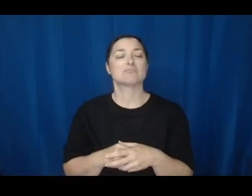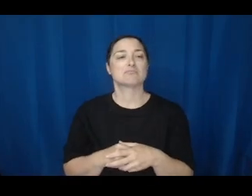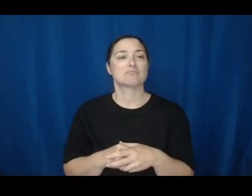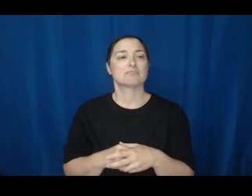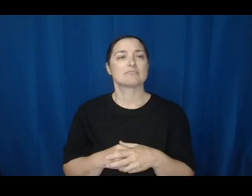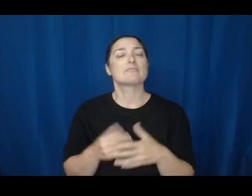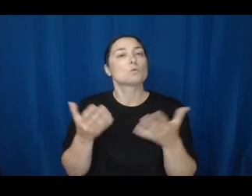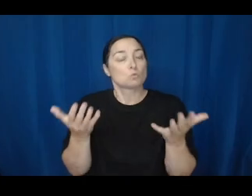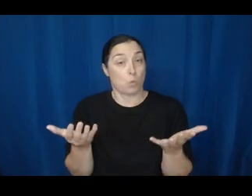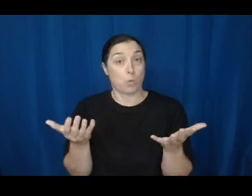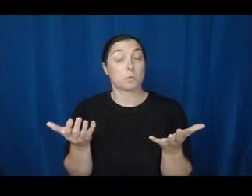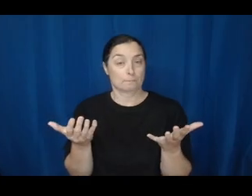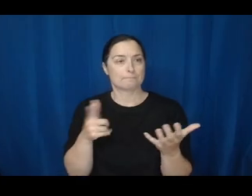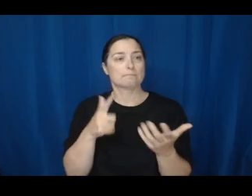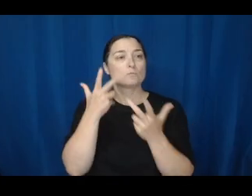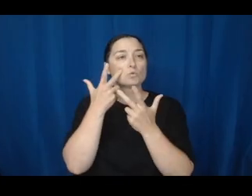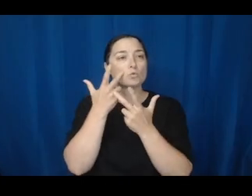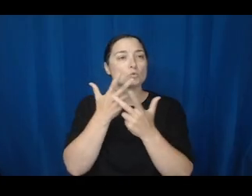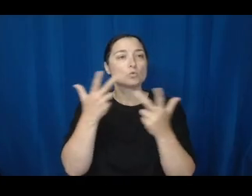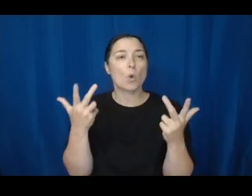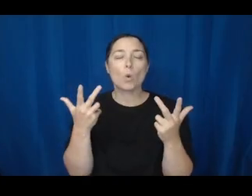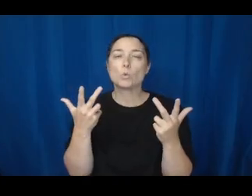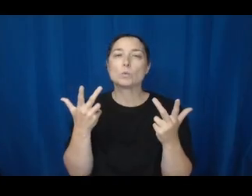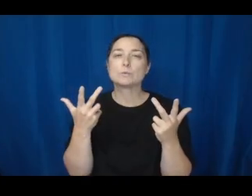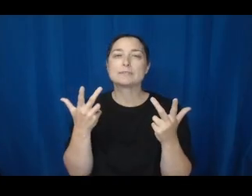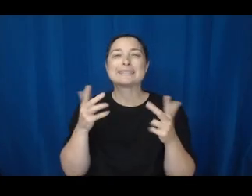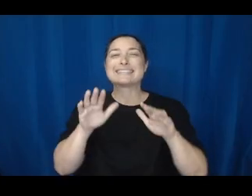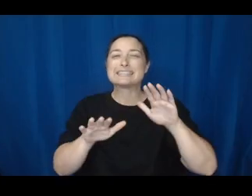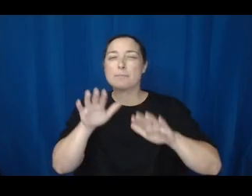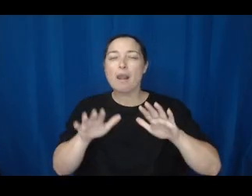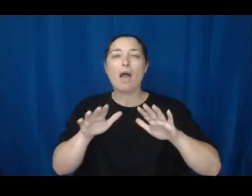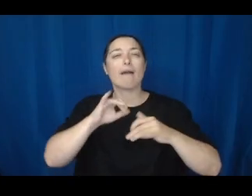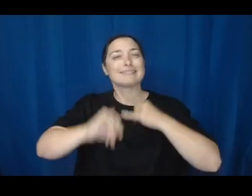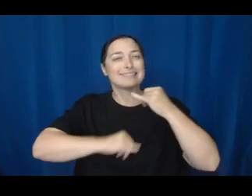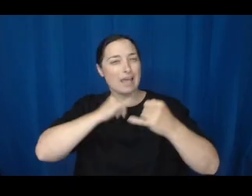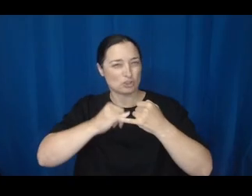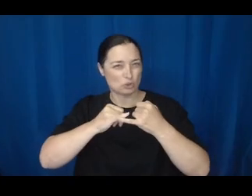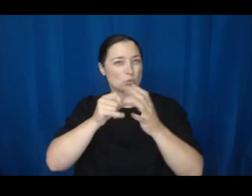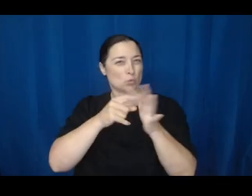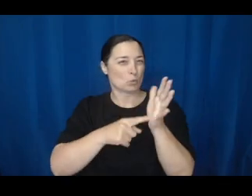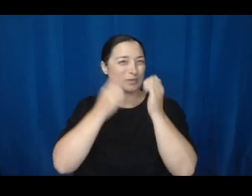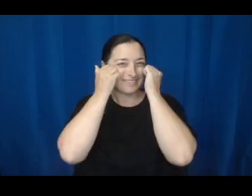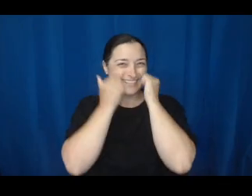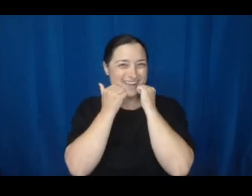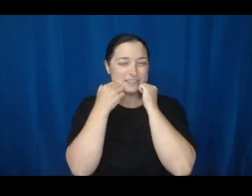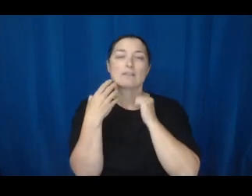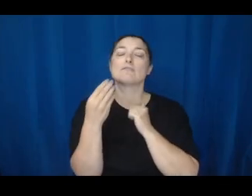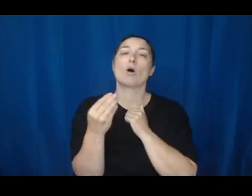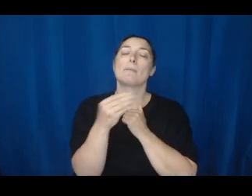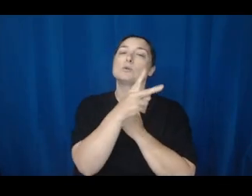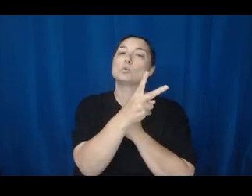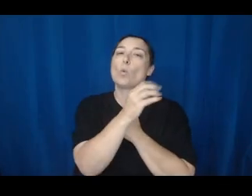So this one is basically coming from the similar international data set starting from year 2000. What you're going to see here is